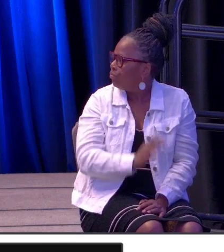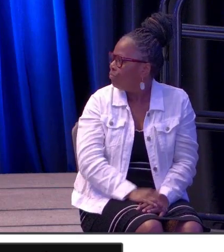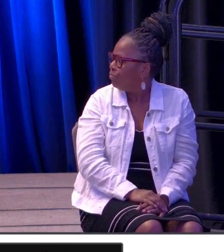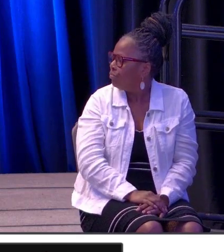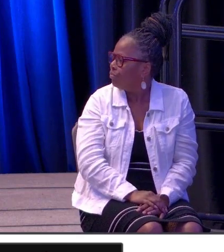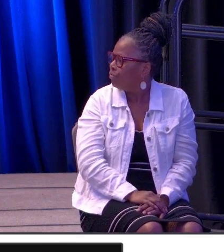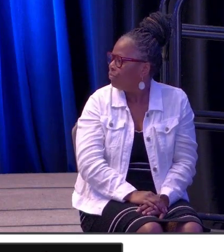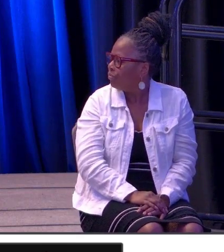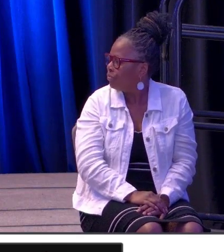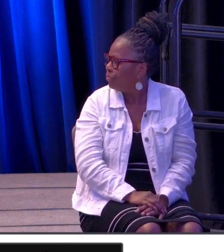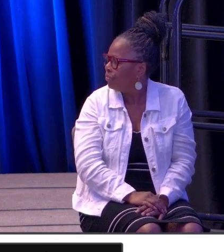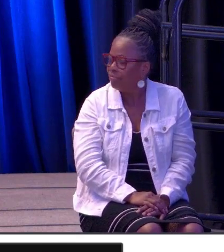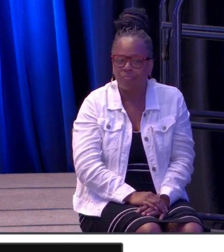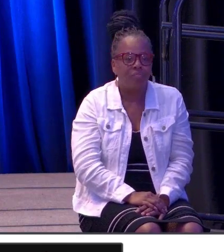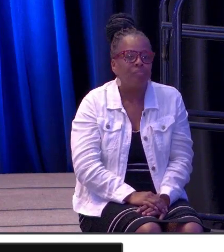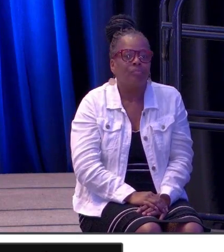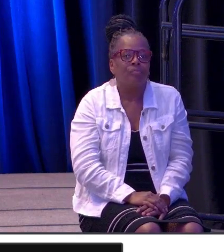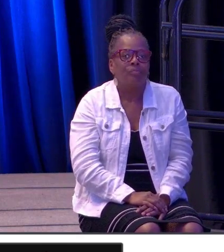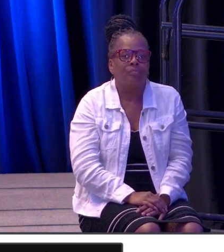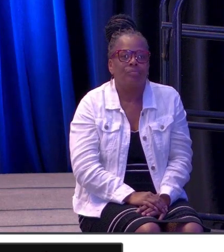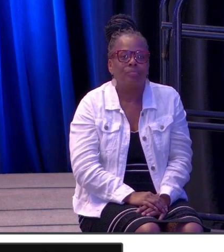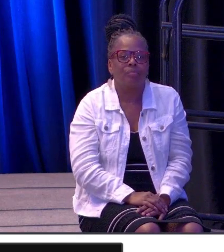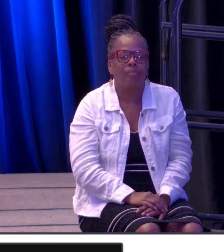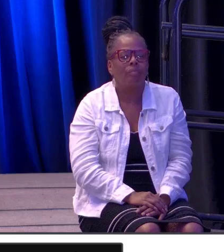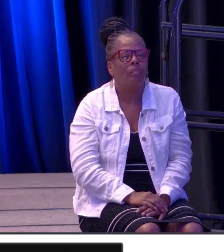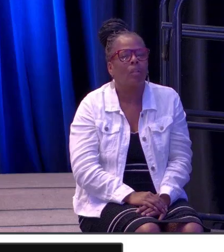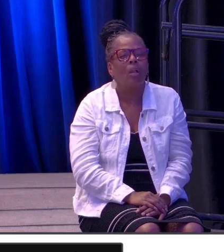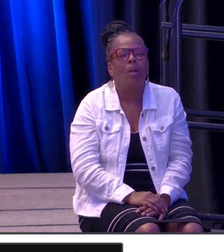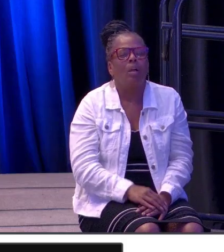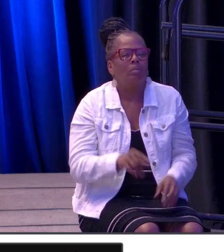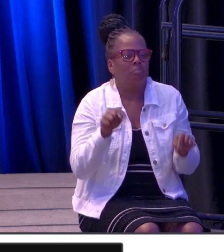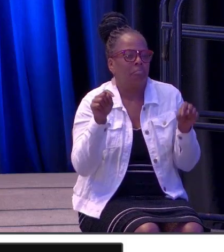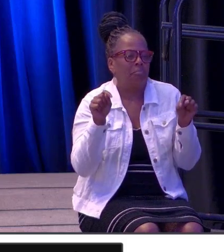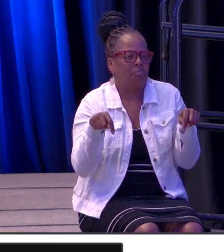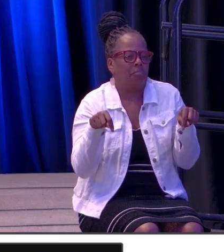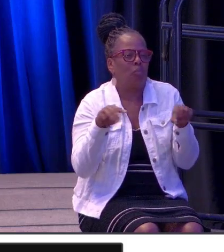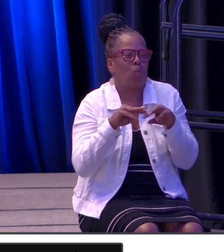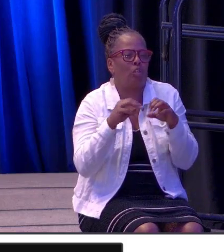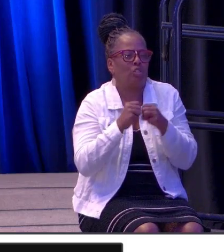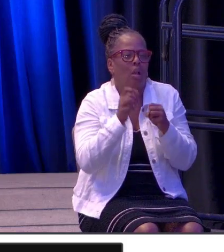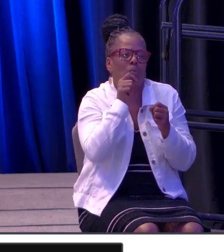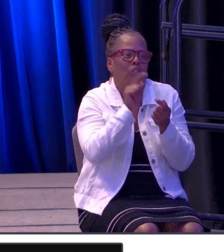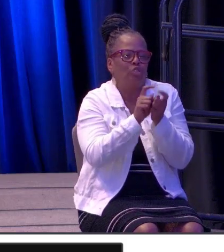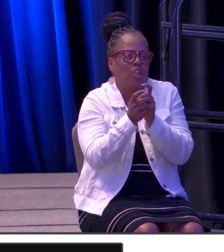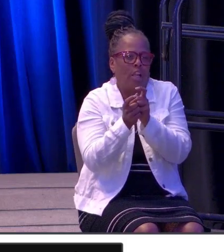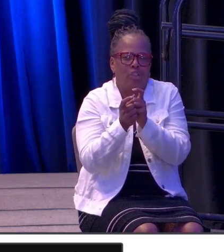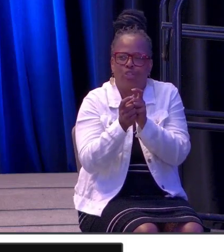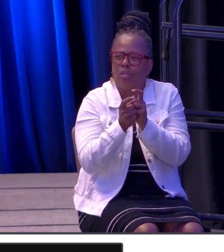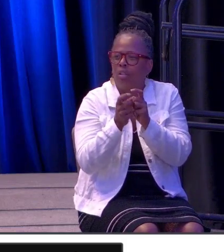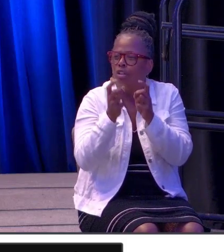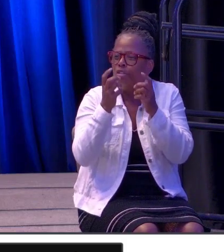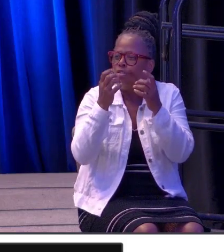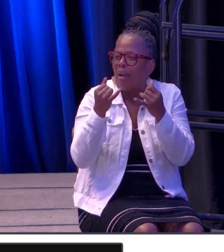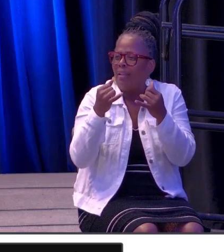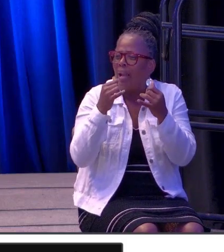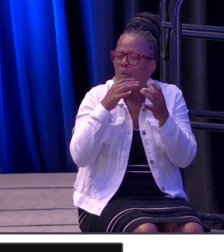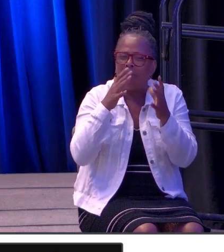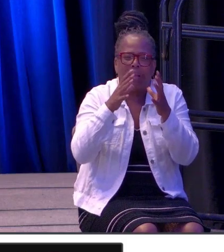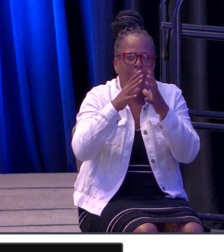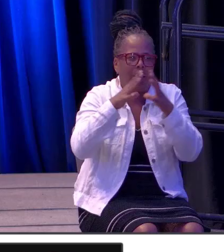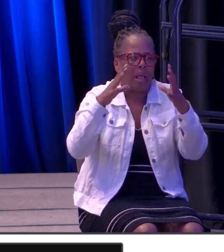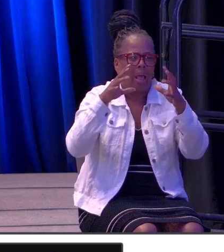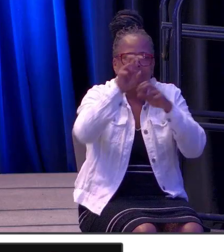So we have to change it up just a little because we are sitting in a lot of